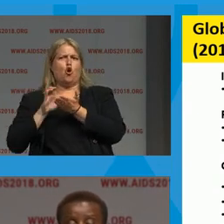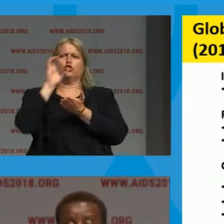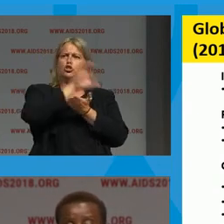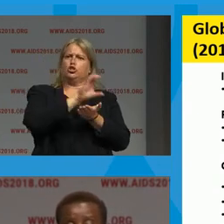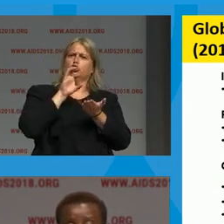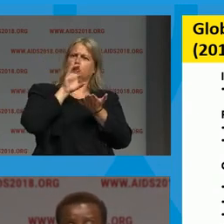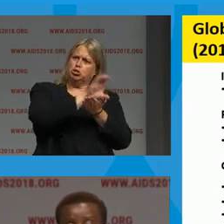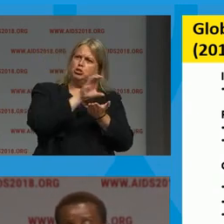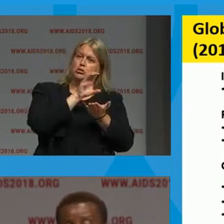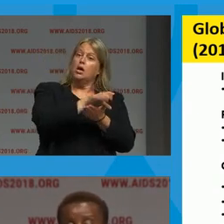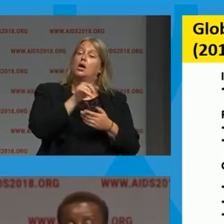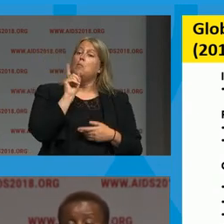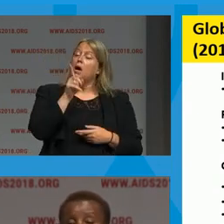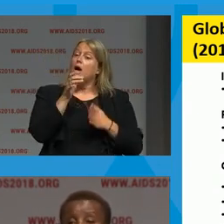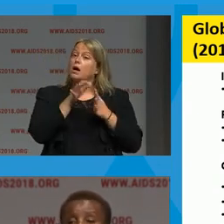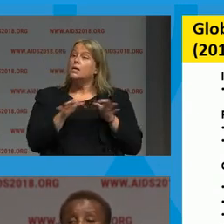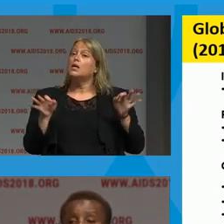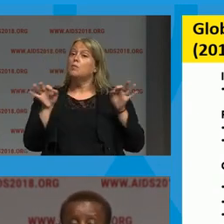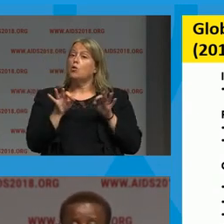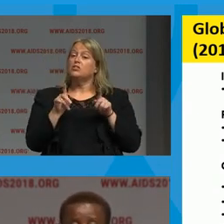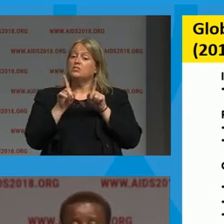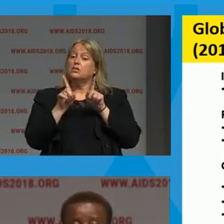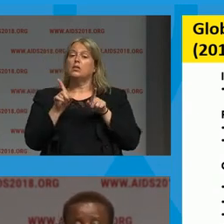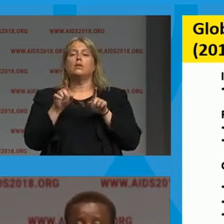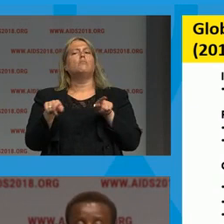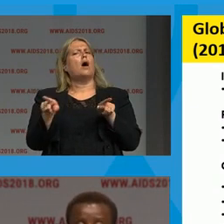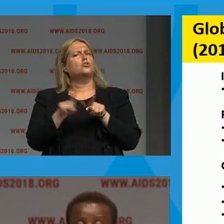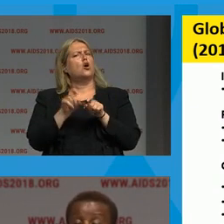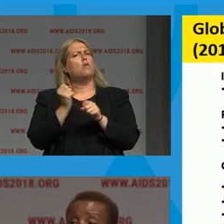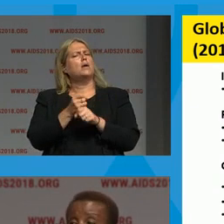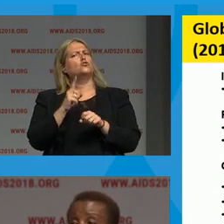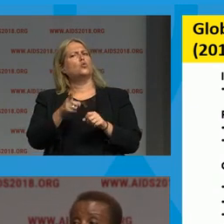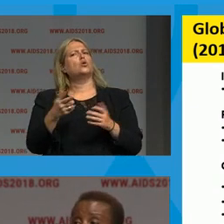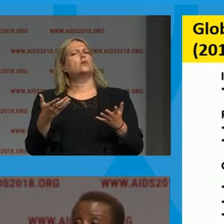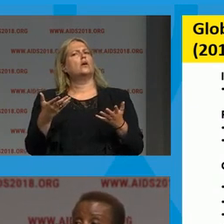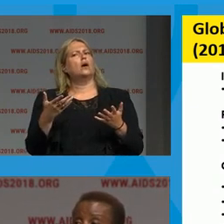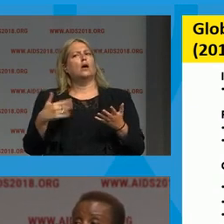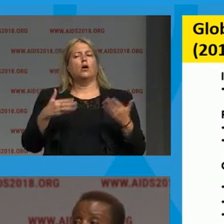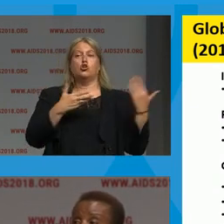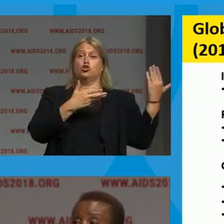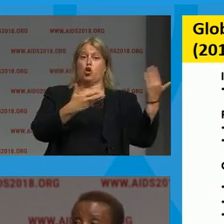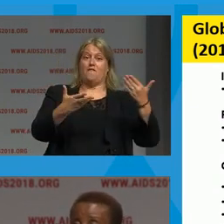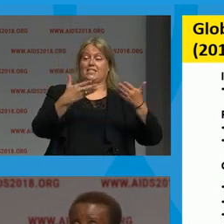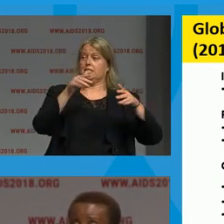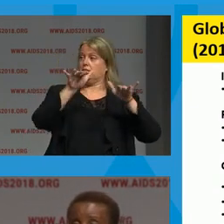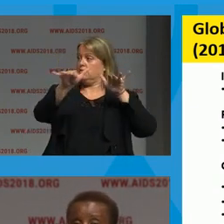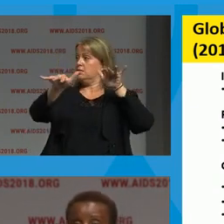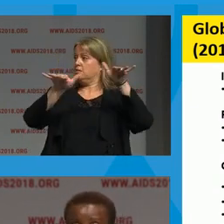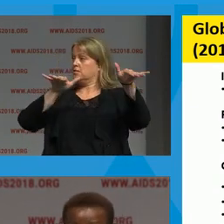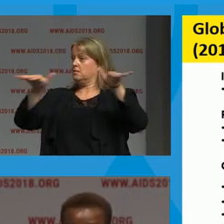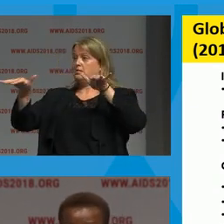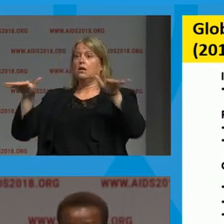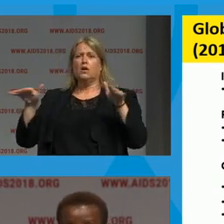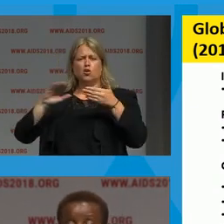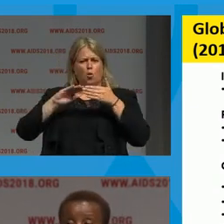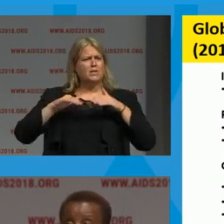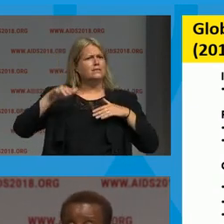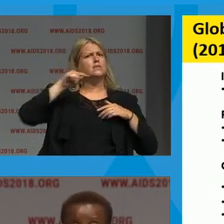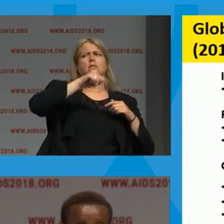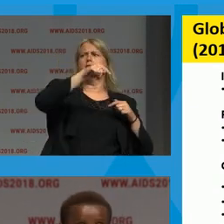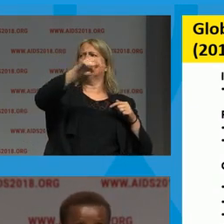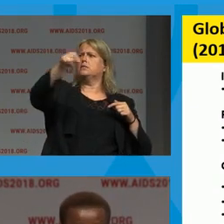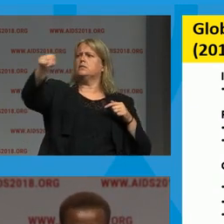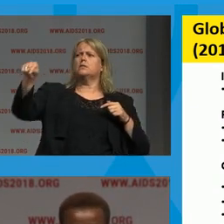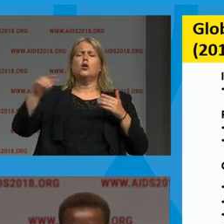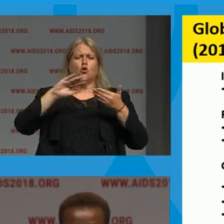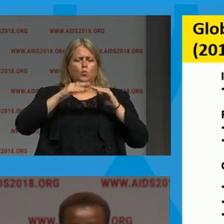But importantly, we must also ensure that there are services that are within and provided by communities at